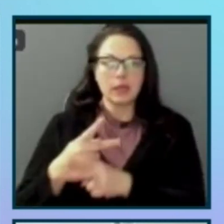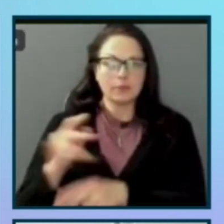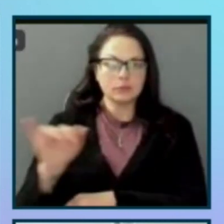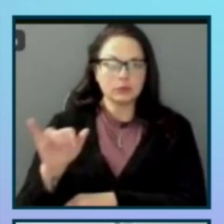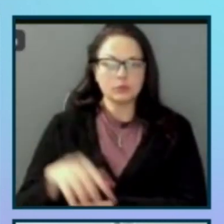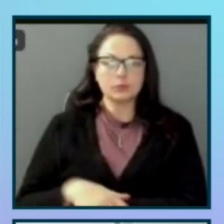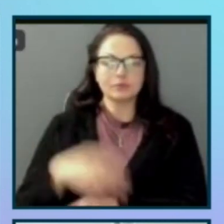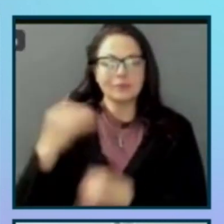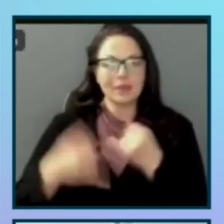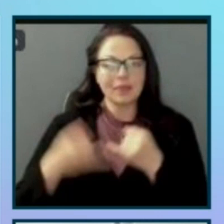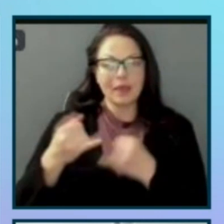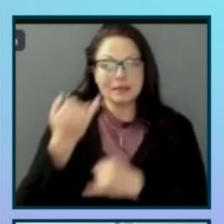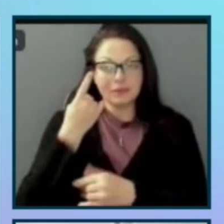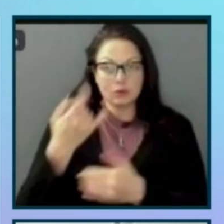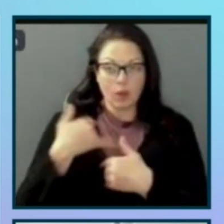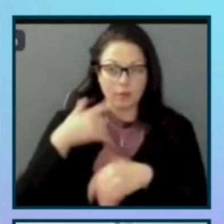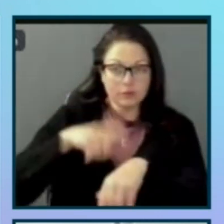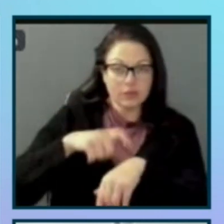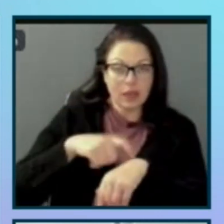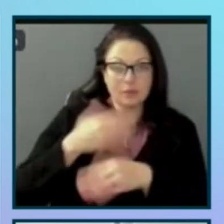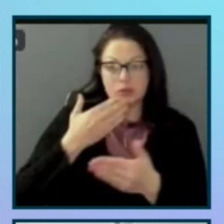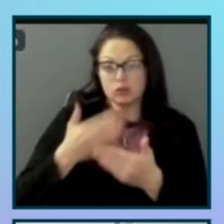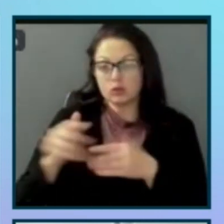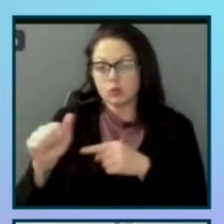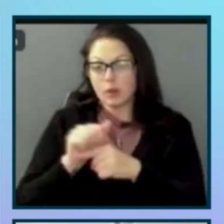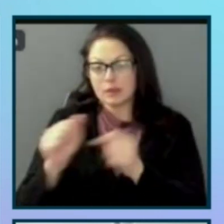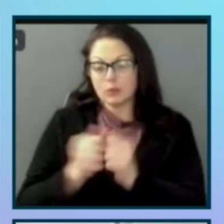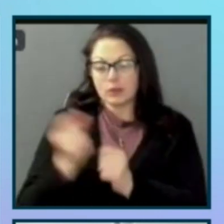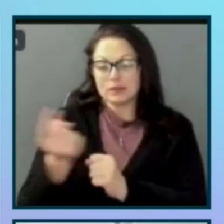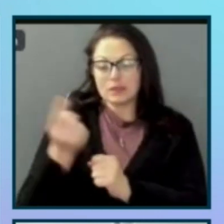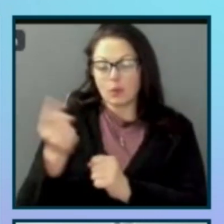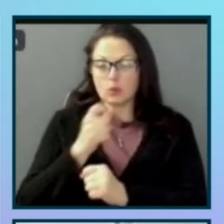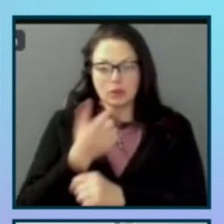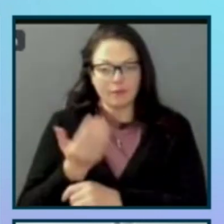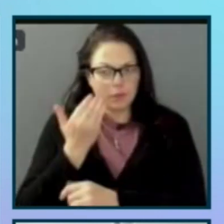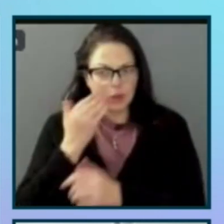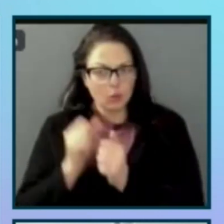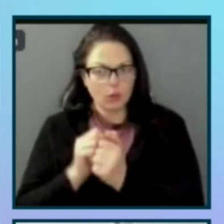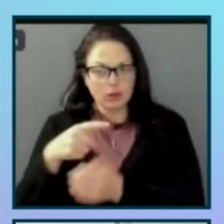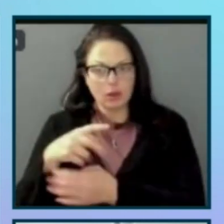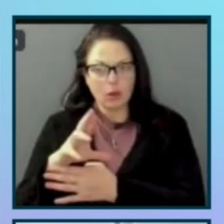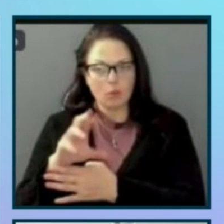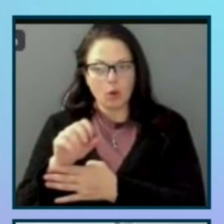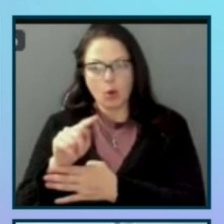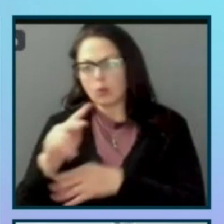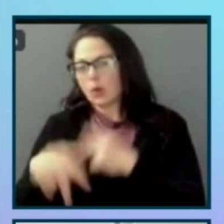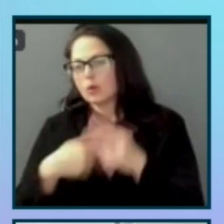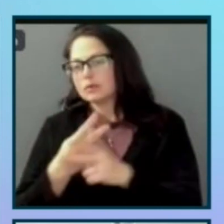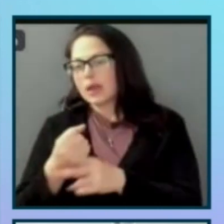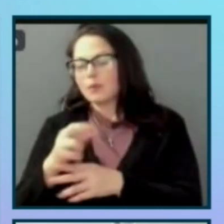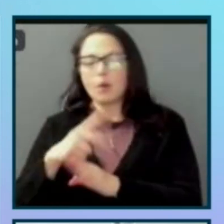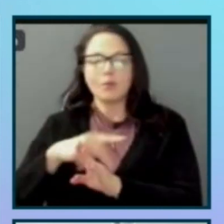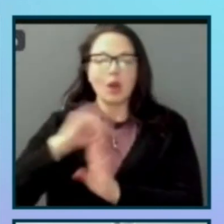Lastly, if you have time, it's really great to practice with someone who isn't familiar with the prototype or project, like maybe someone